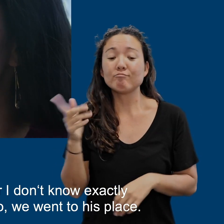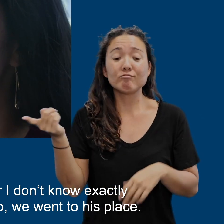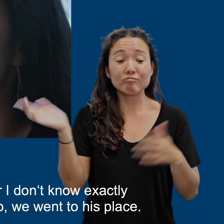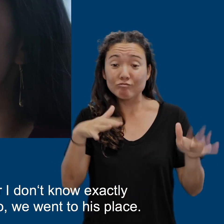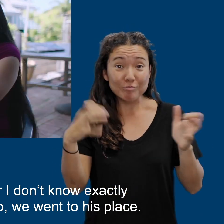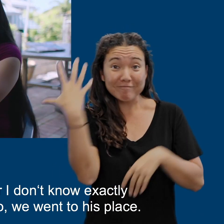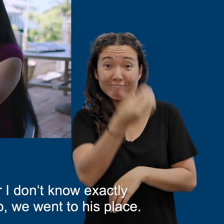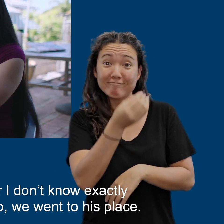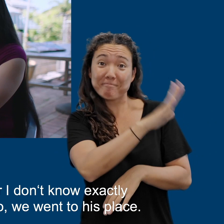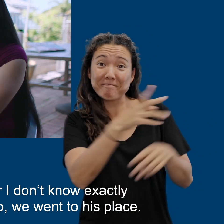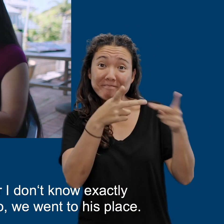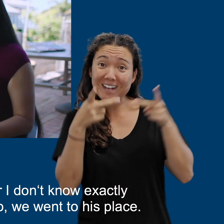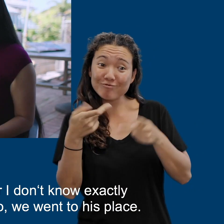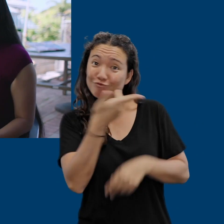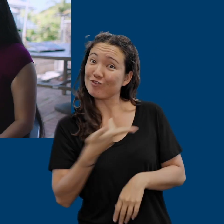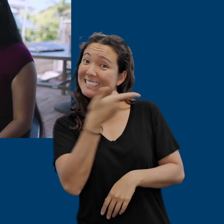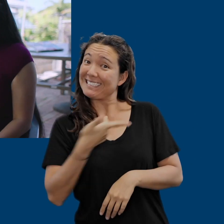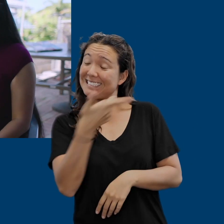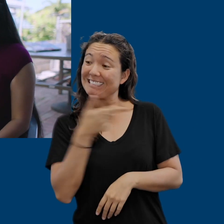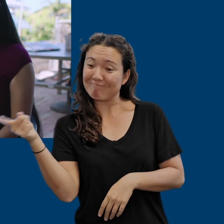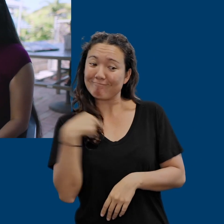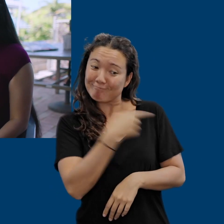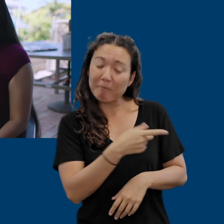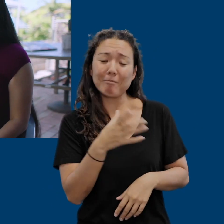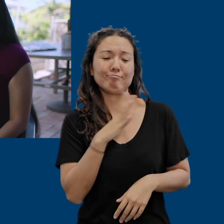happening, but so we went to his place,